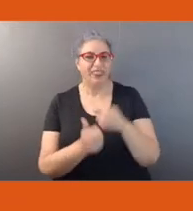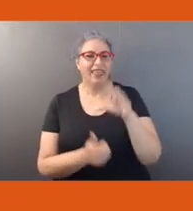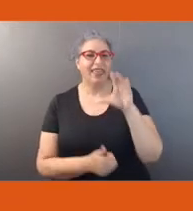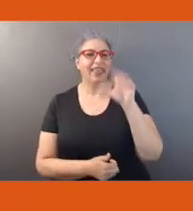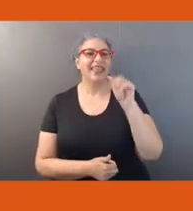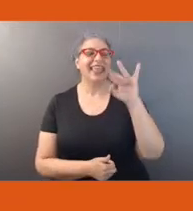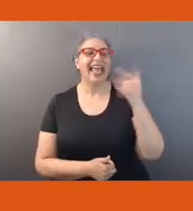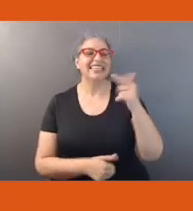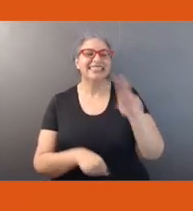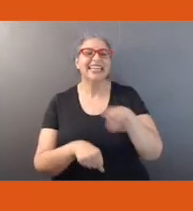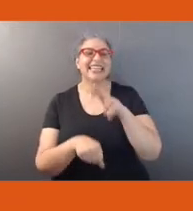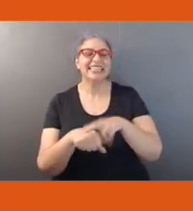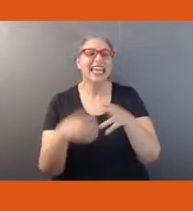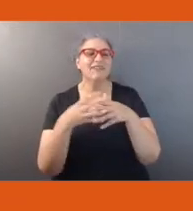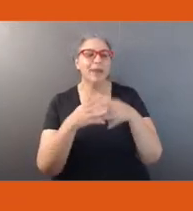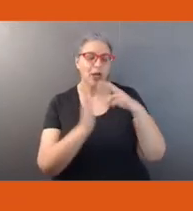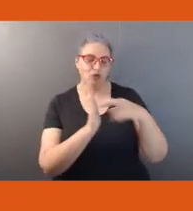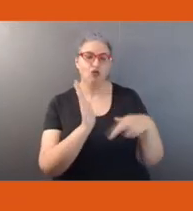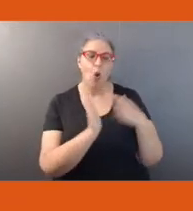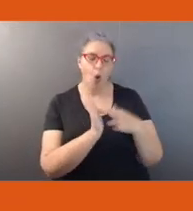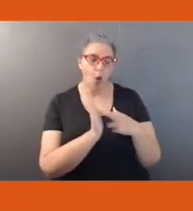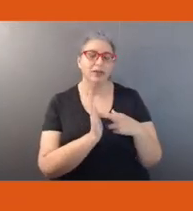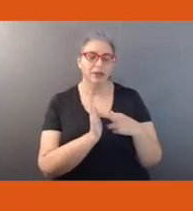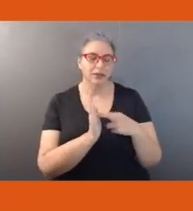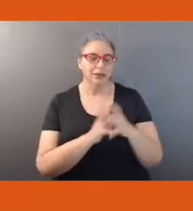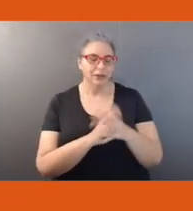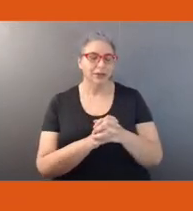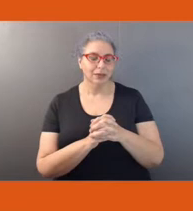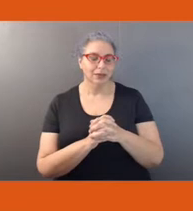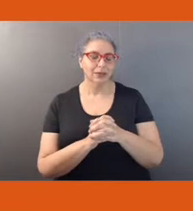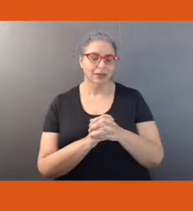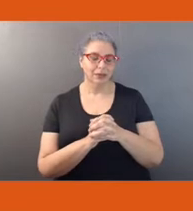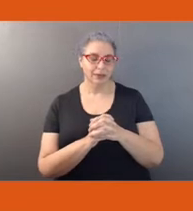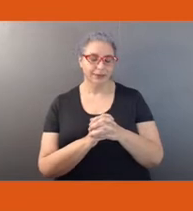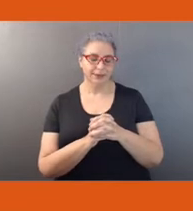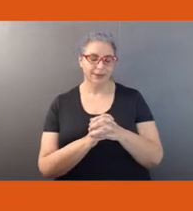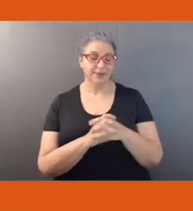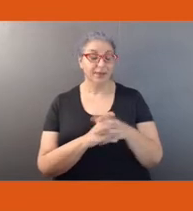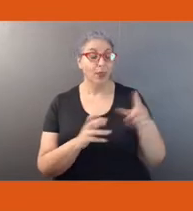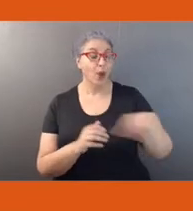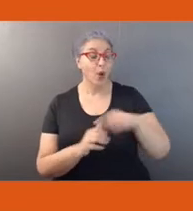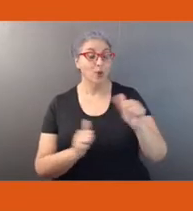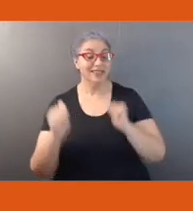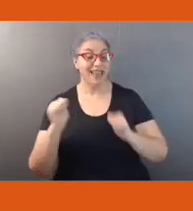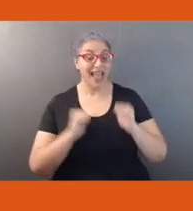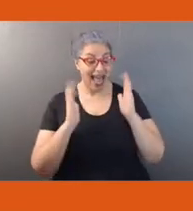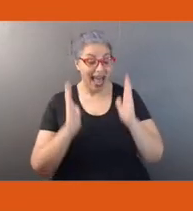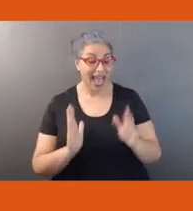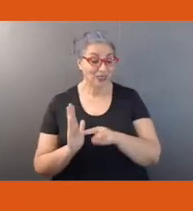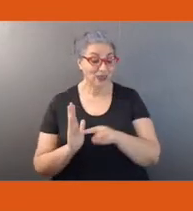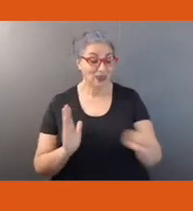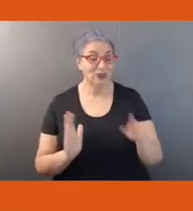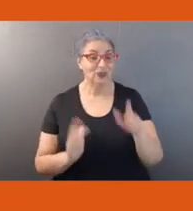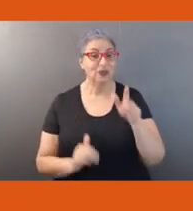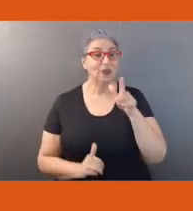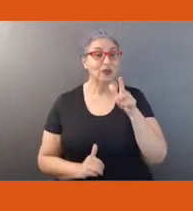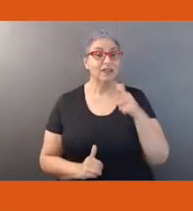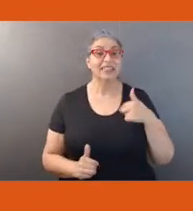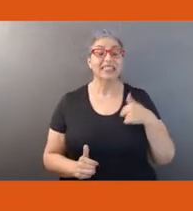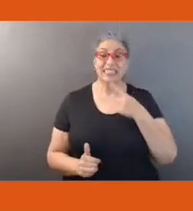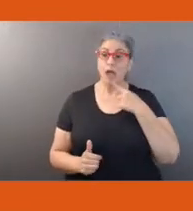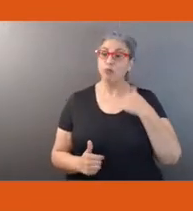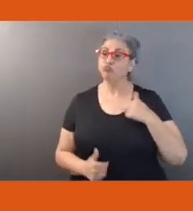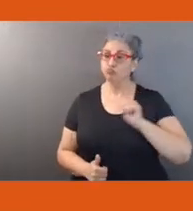casting Native American roles where there are actors who say that